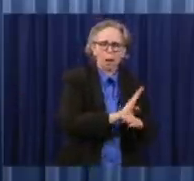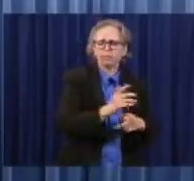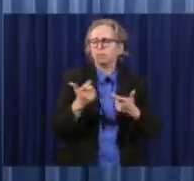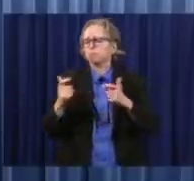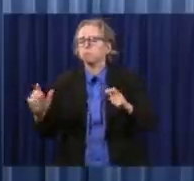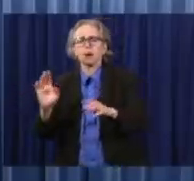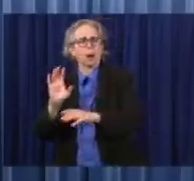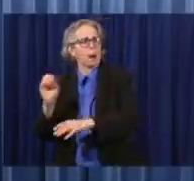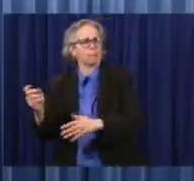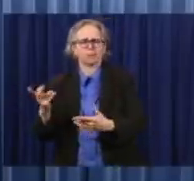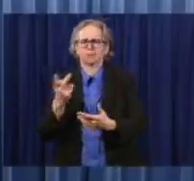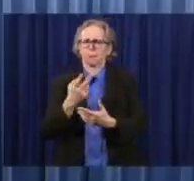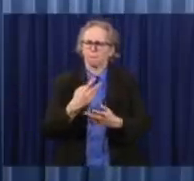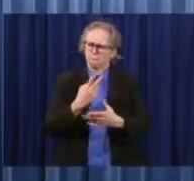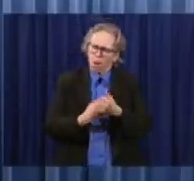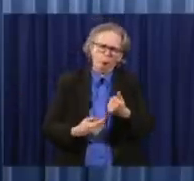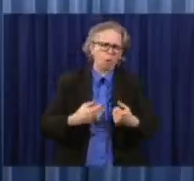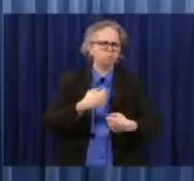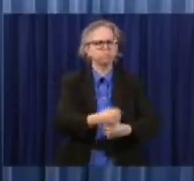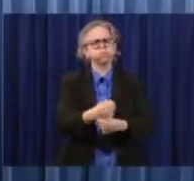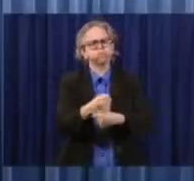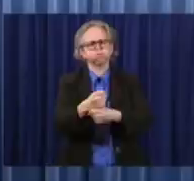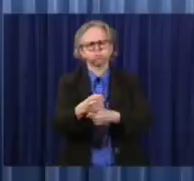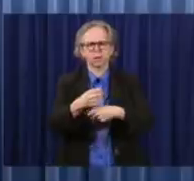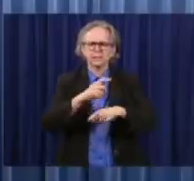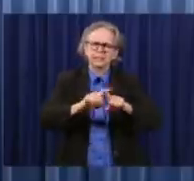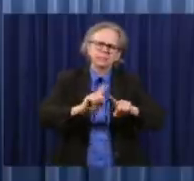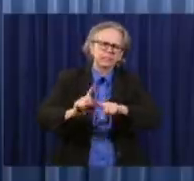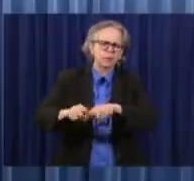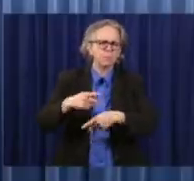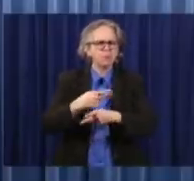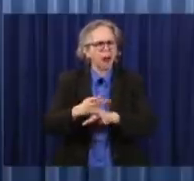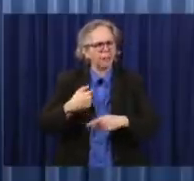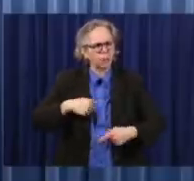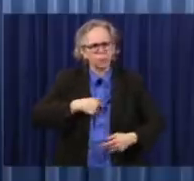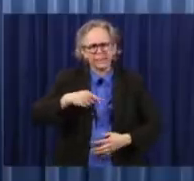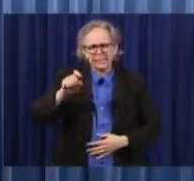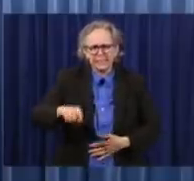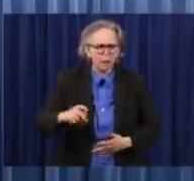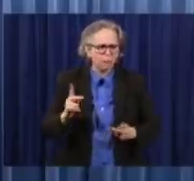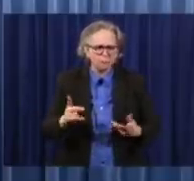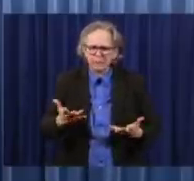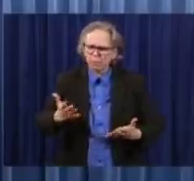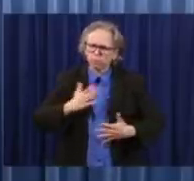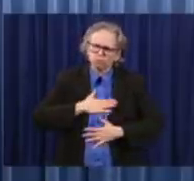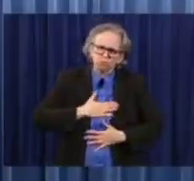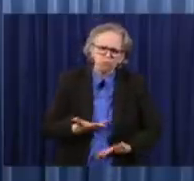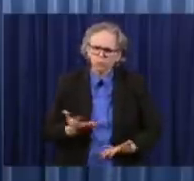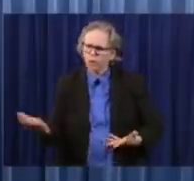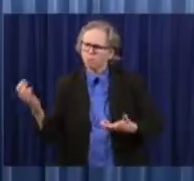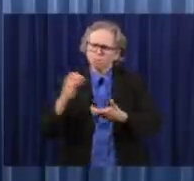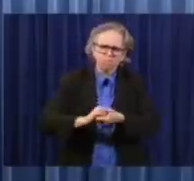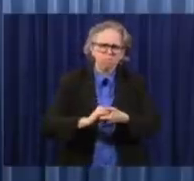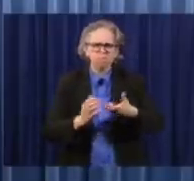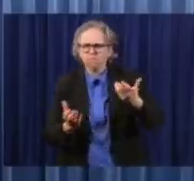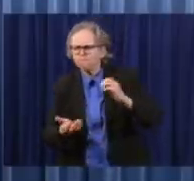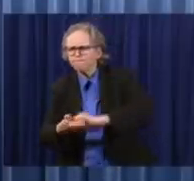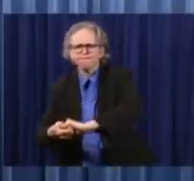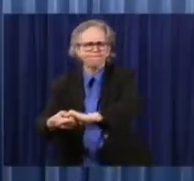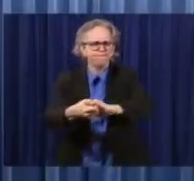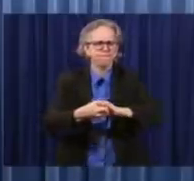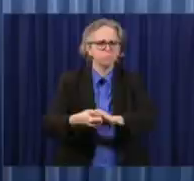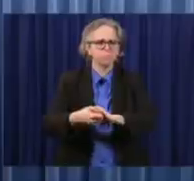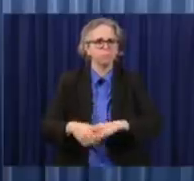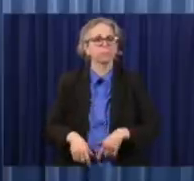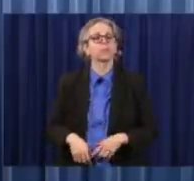new machines, producing in-demand products. So many people pulling together. There's our Ohio Manufacturing Alliance, which